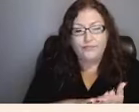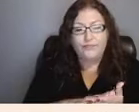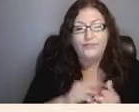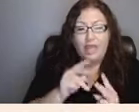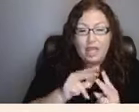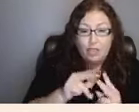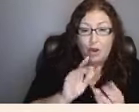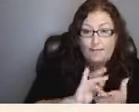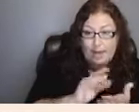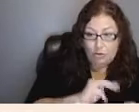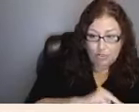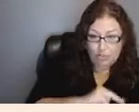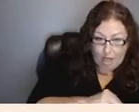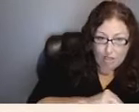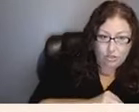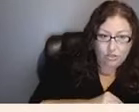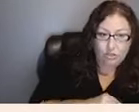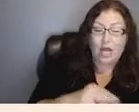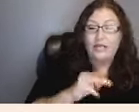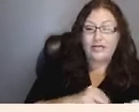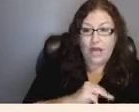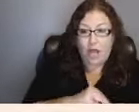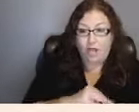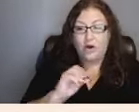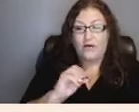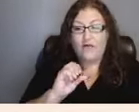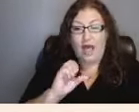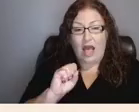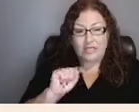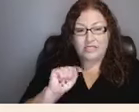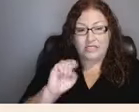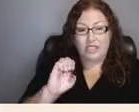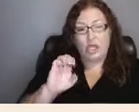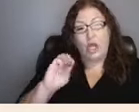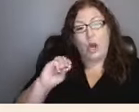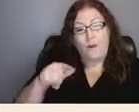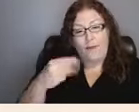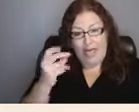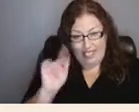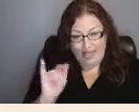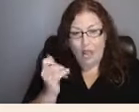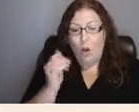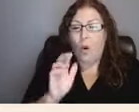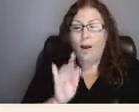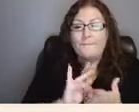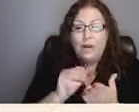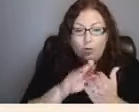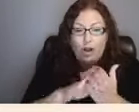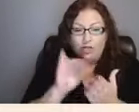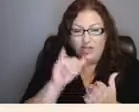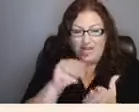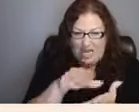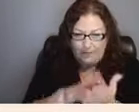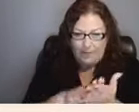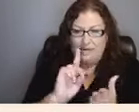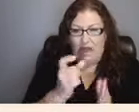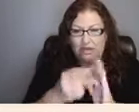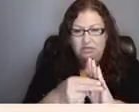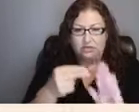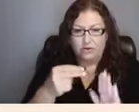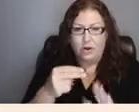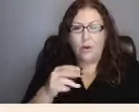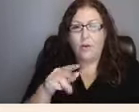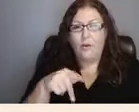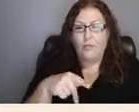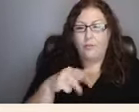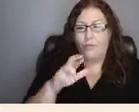medical doctor, a doctor of osteopathy, or medical records that document a diagnosis of Prader-Willi syndrome